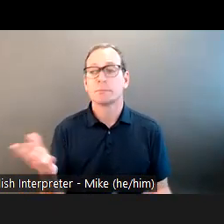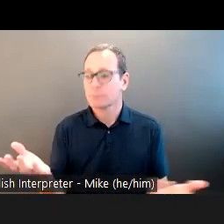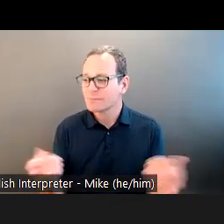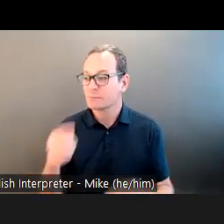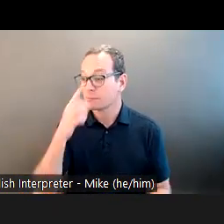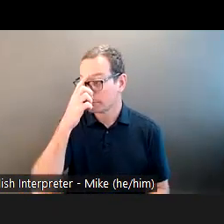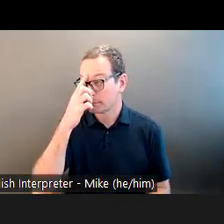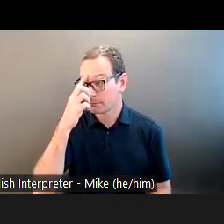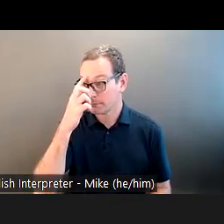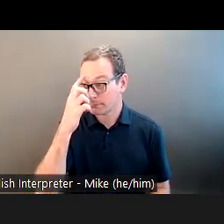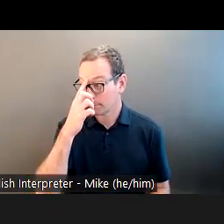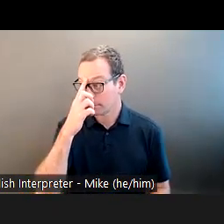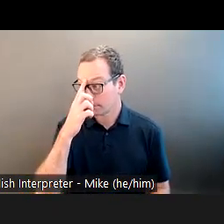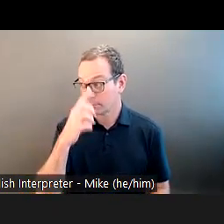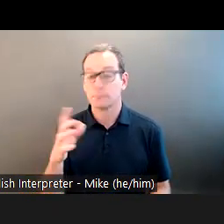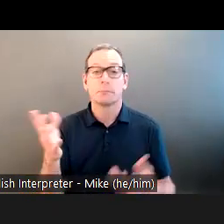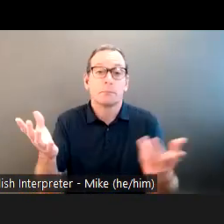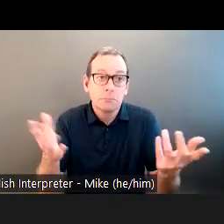where you're going.